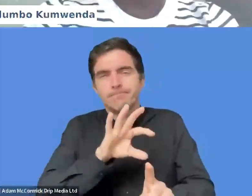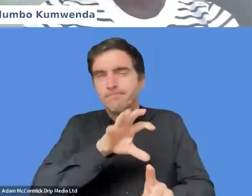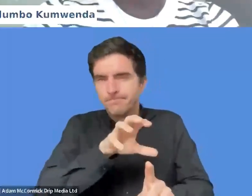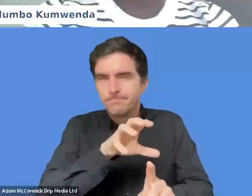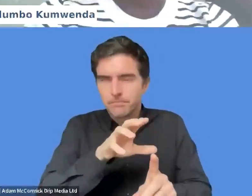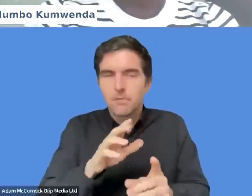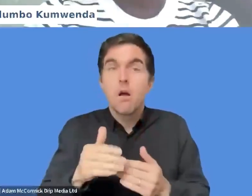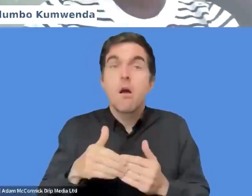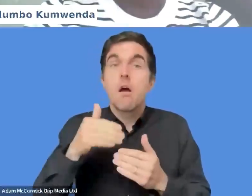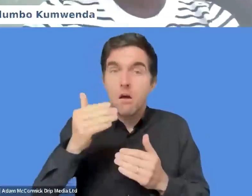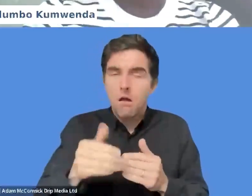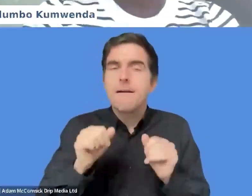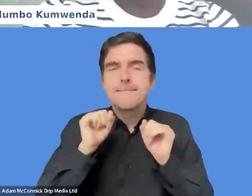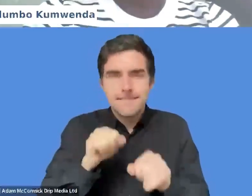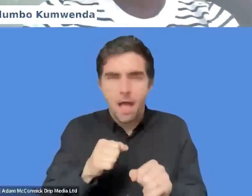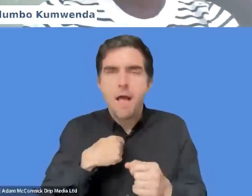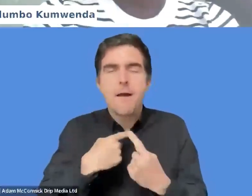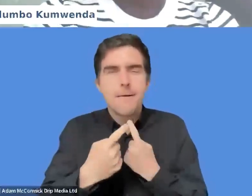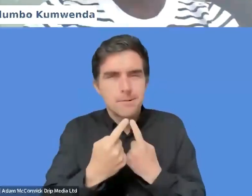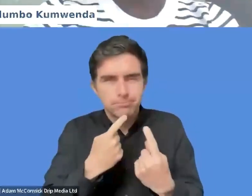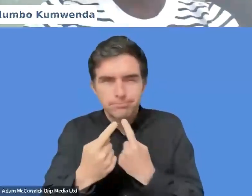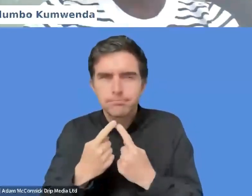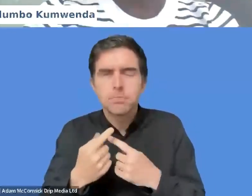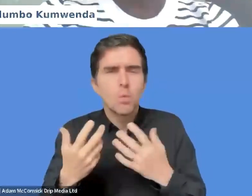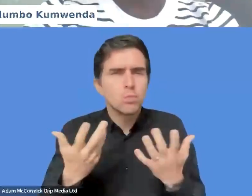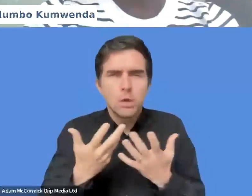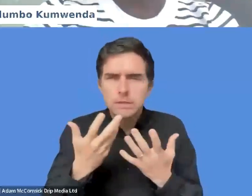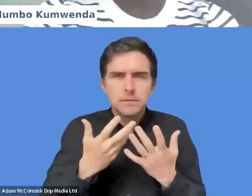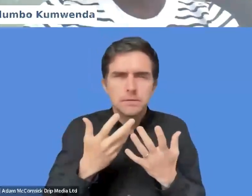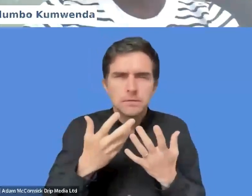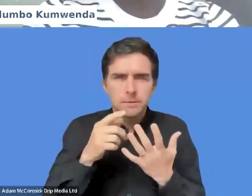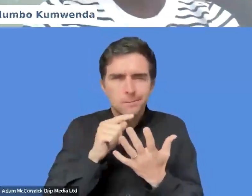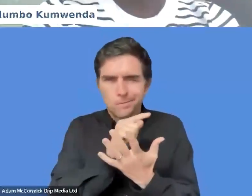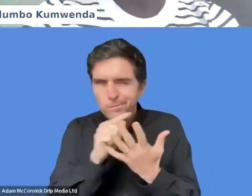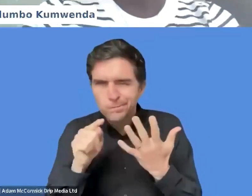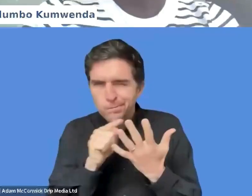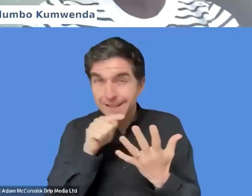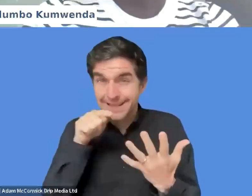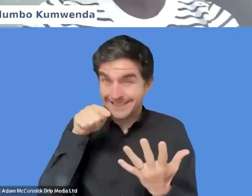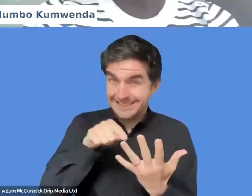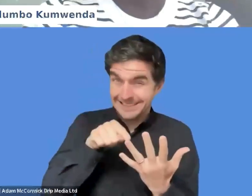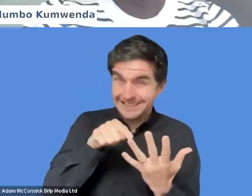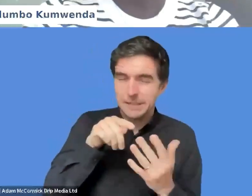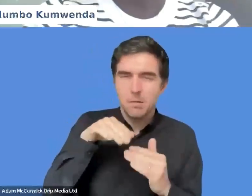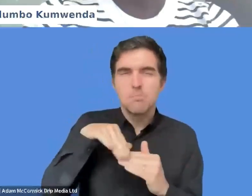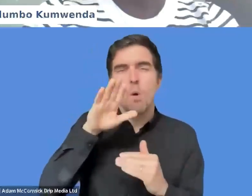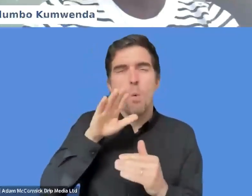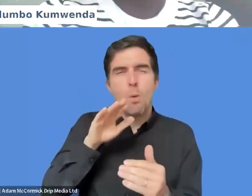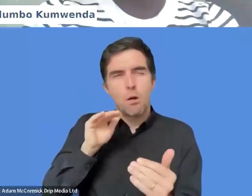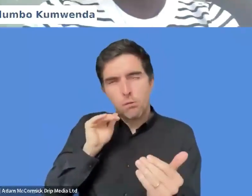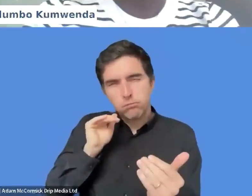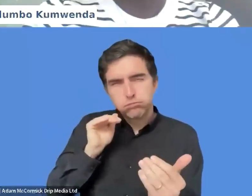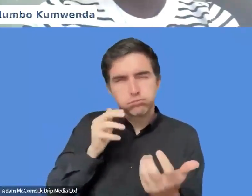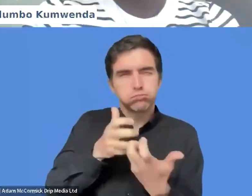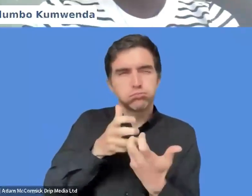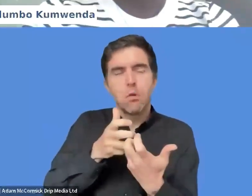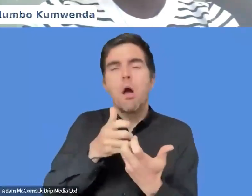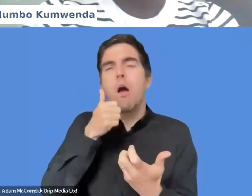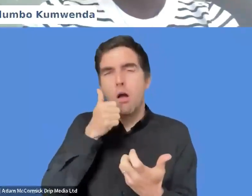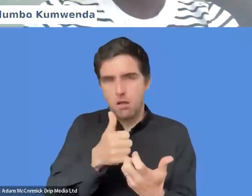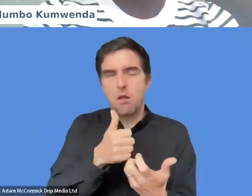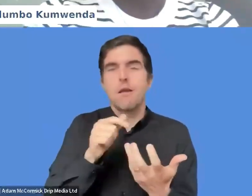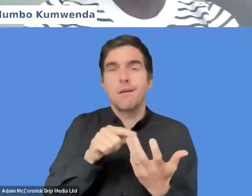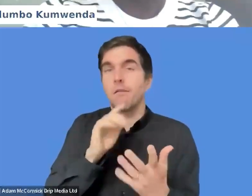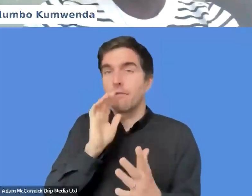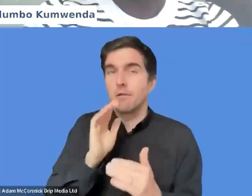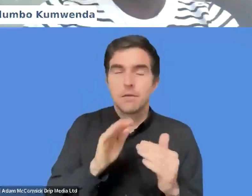appropriate module. Remember, I said that we have several modules, so we need to, based on the social protection context, and